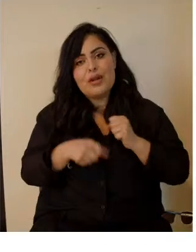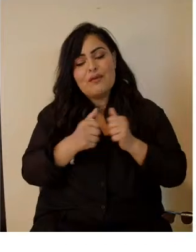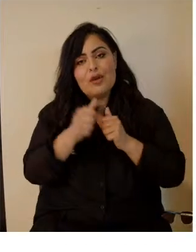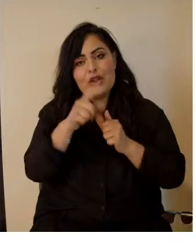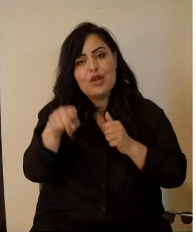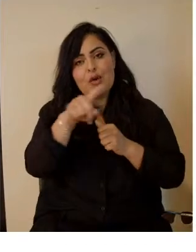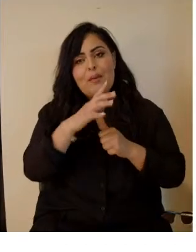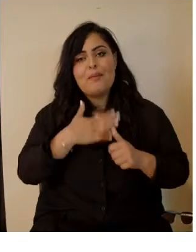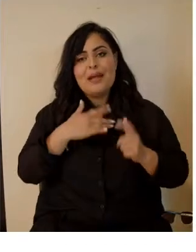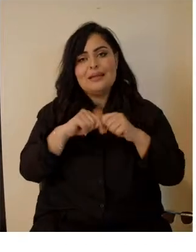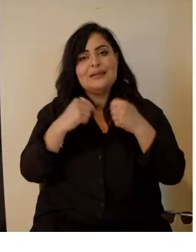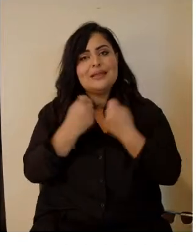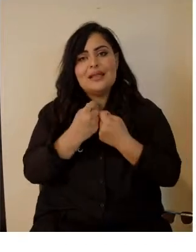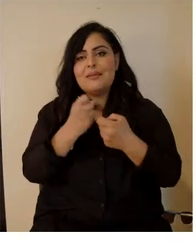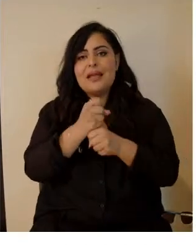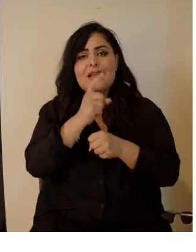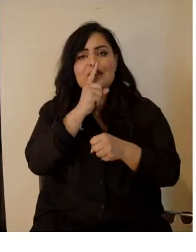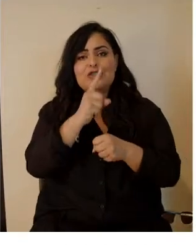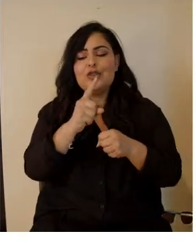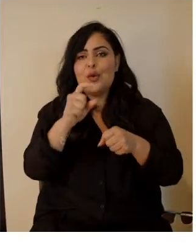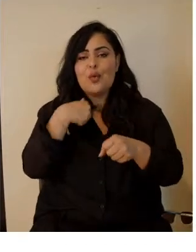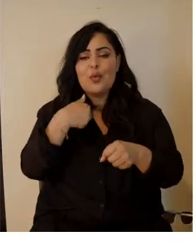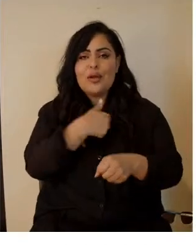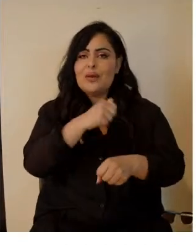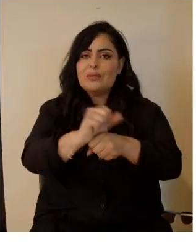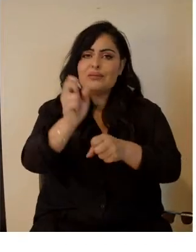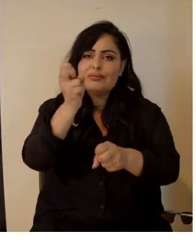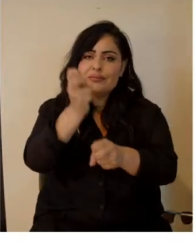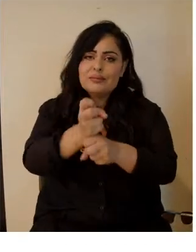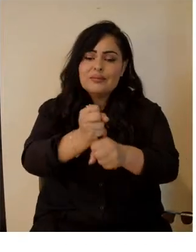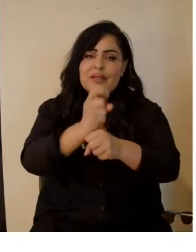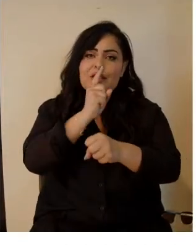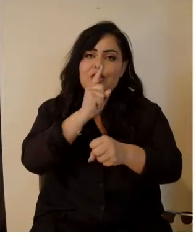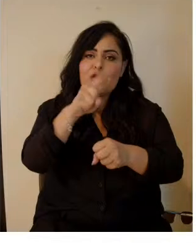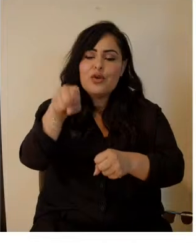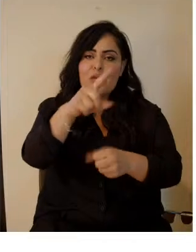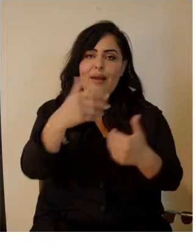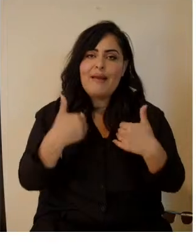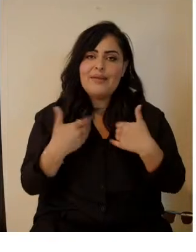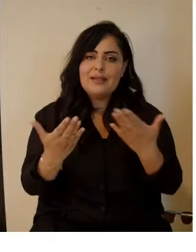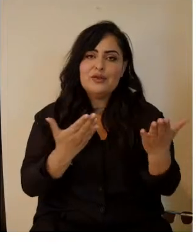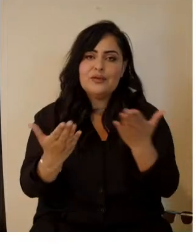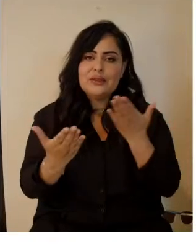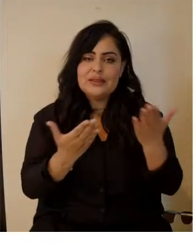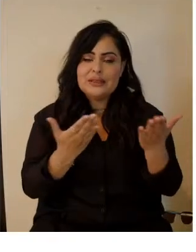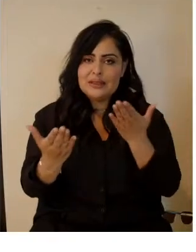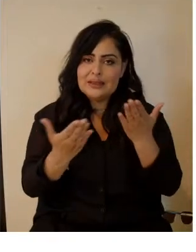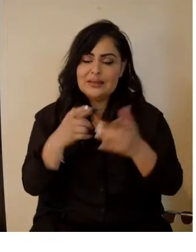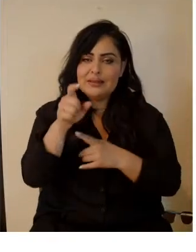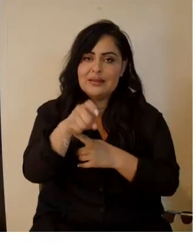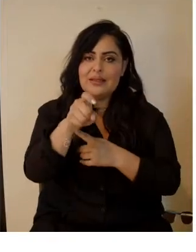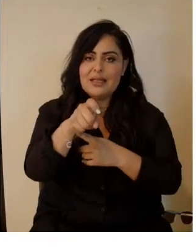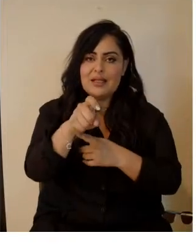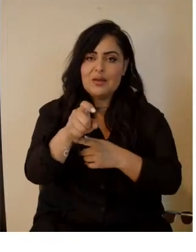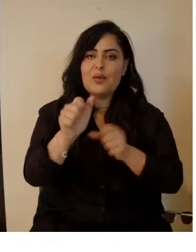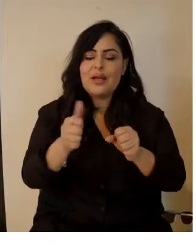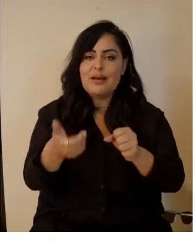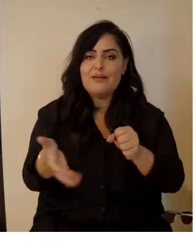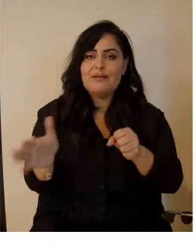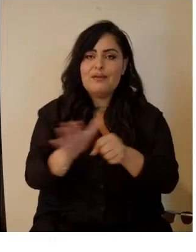to ensure that all impacted residents have every available service that's necessary so that we can fully